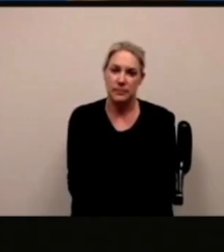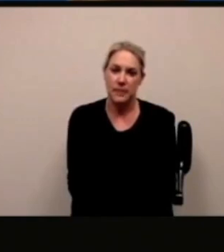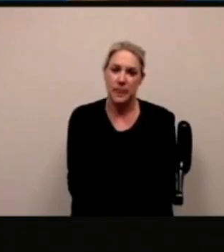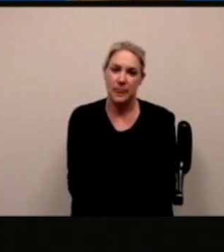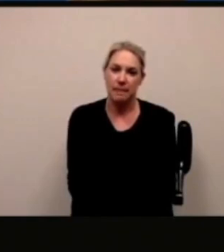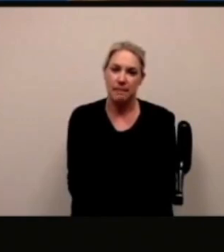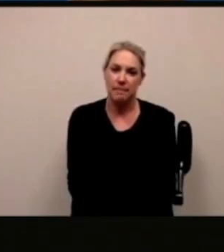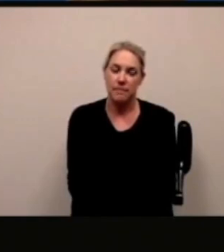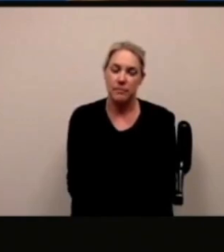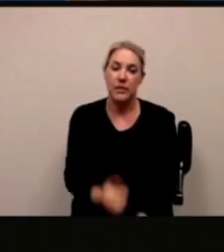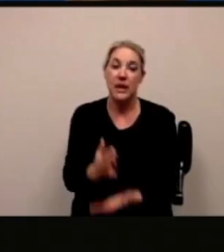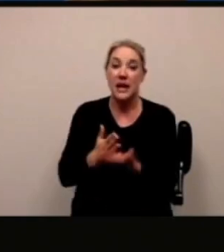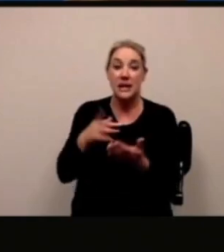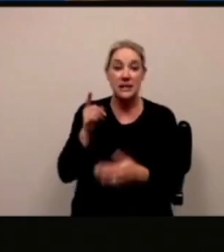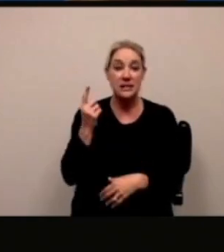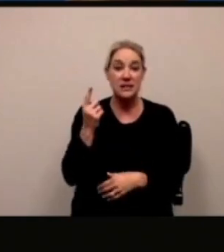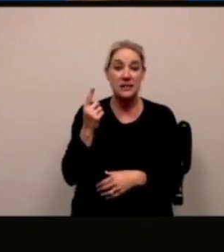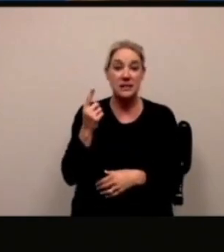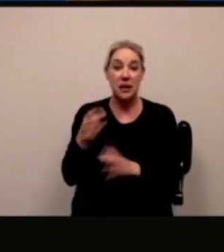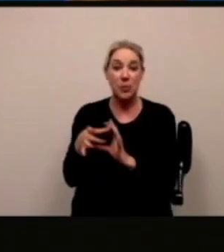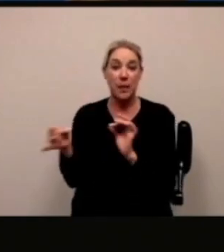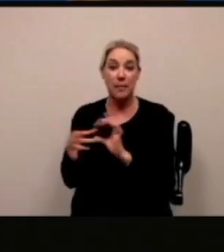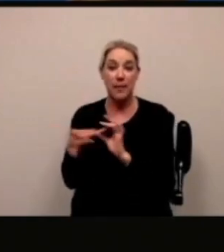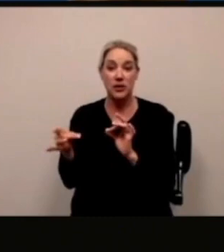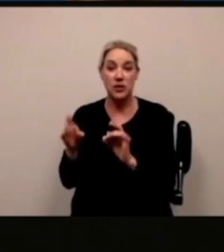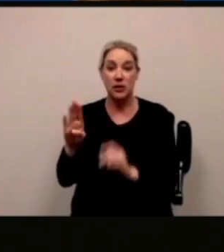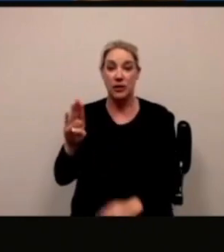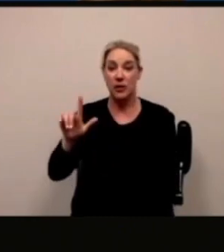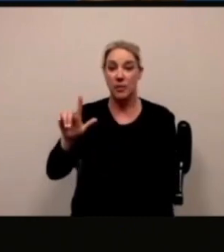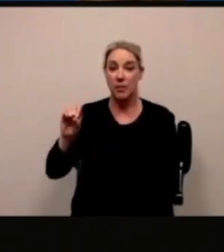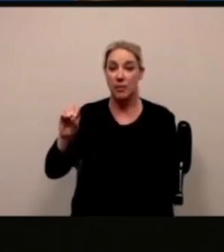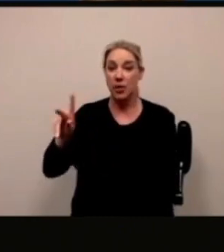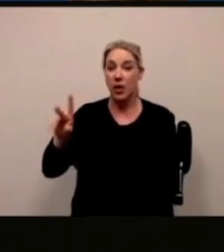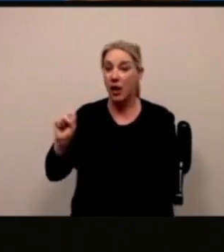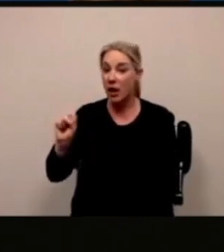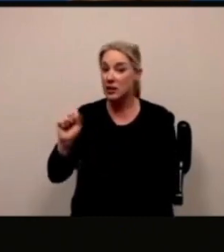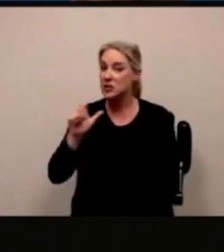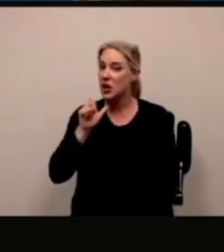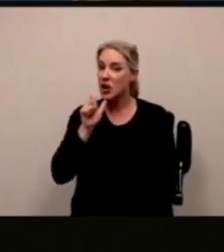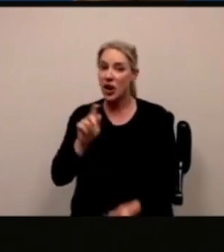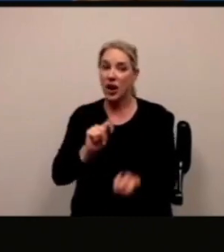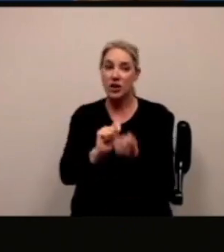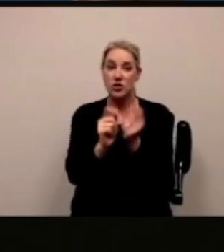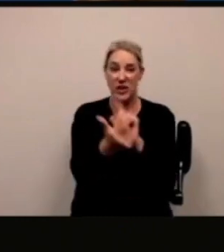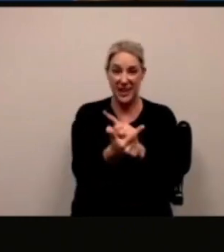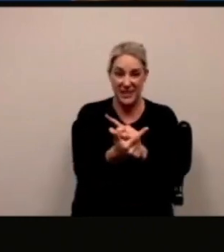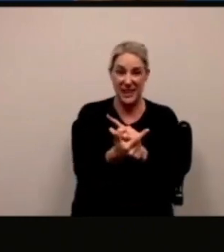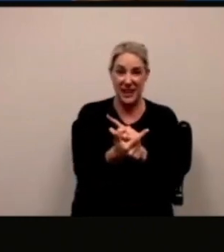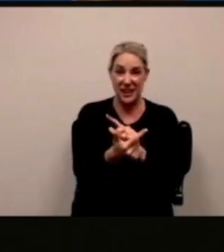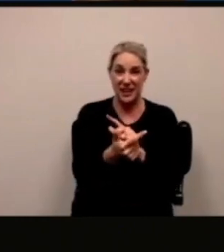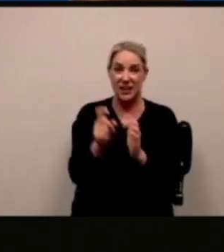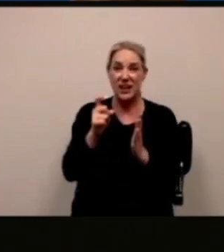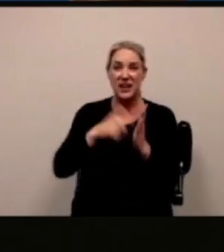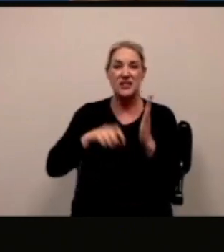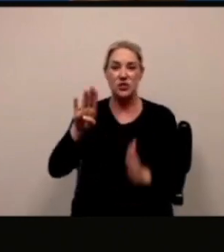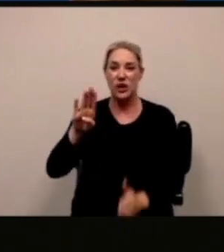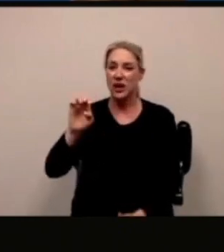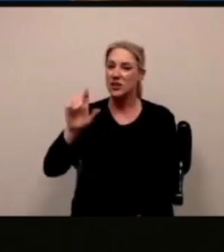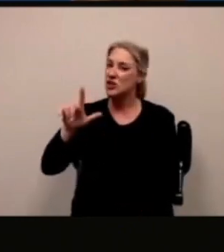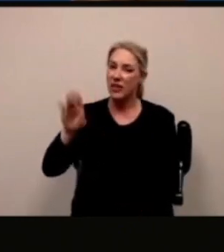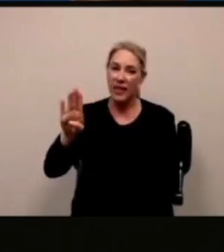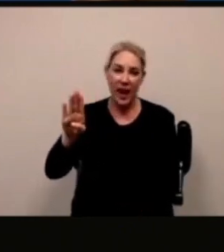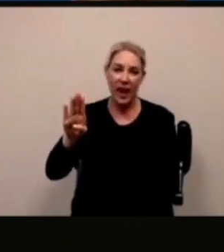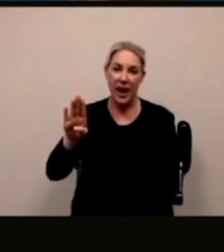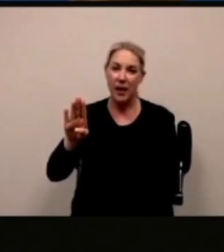Somebody mentions that the blocks are not translated. It's true. In Scratch Lab, where things are experimental, we don't